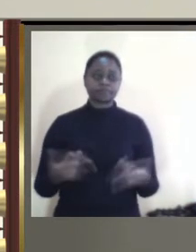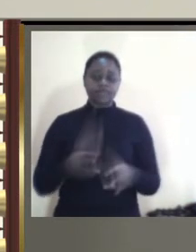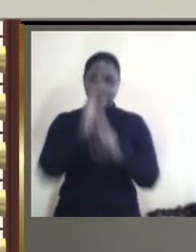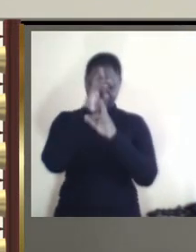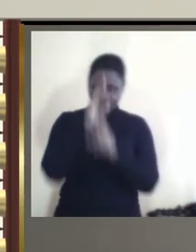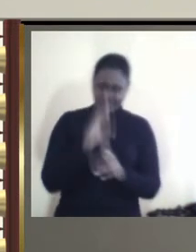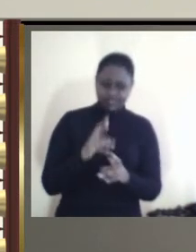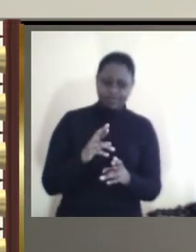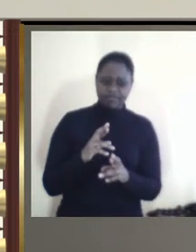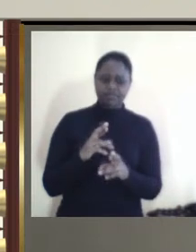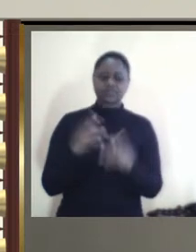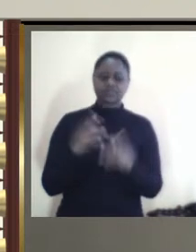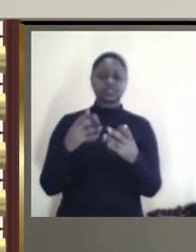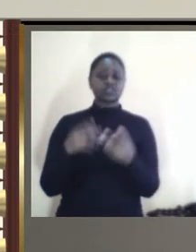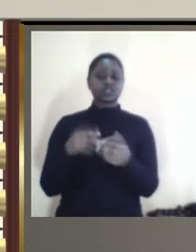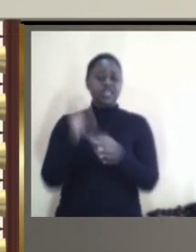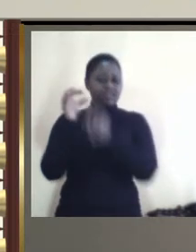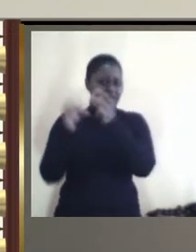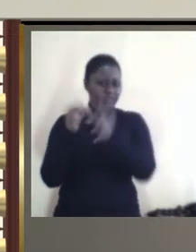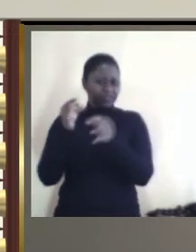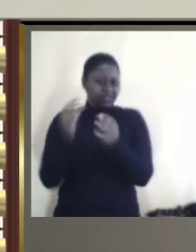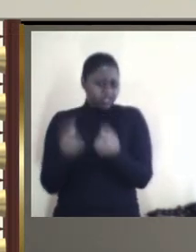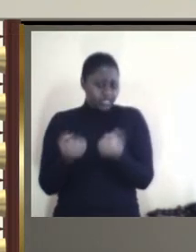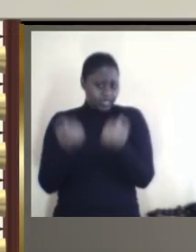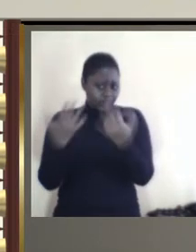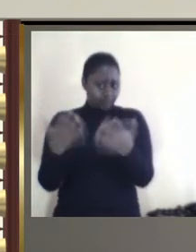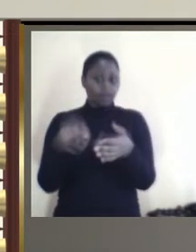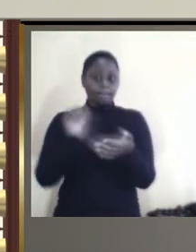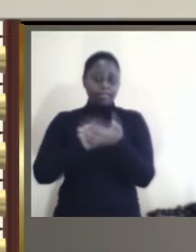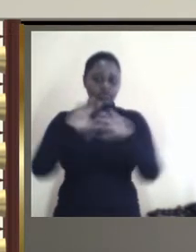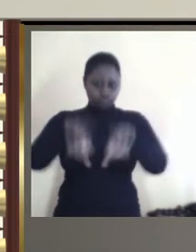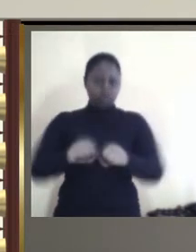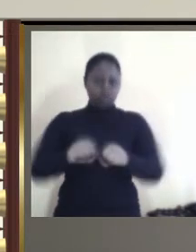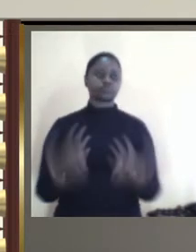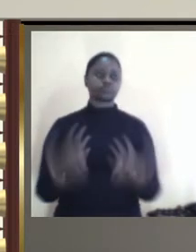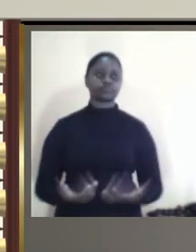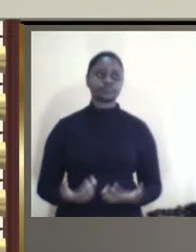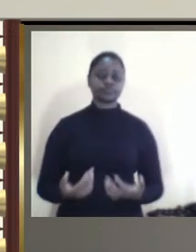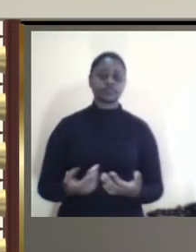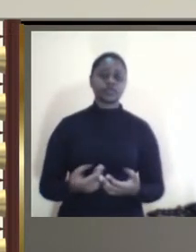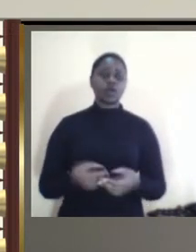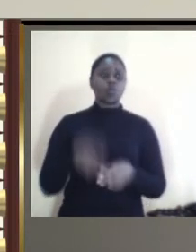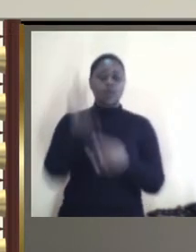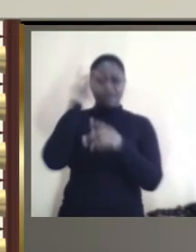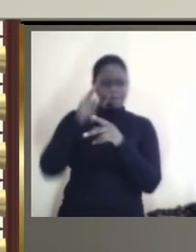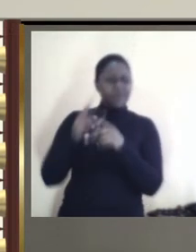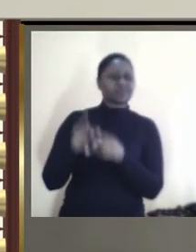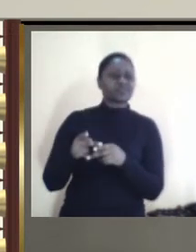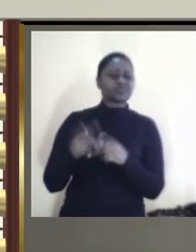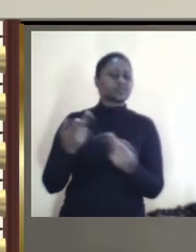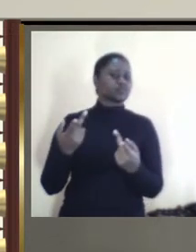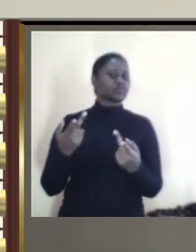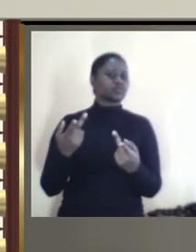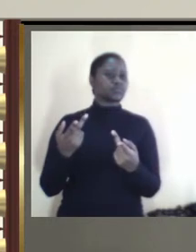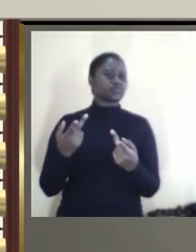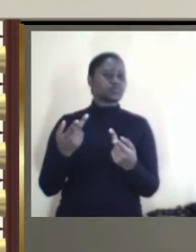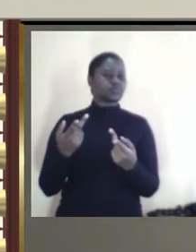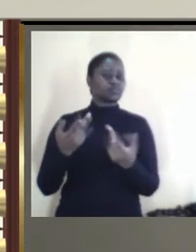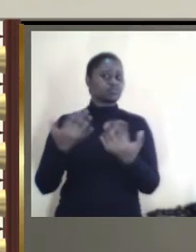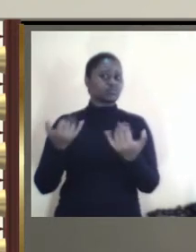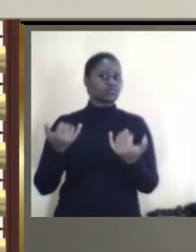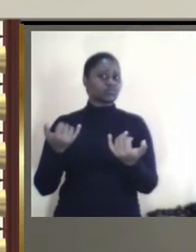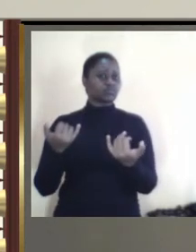Irrespective of the narrative and explanations given, this must stop. We have professionals who are reasonably